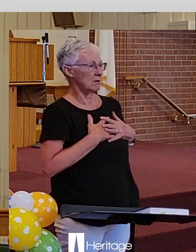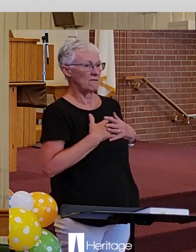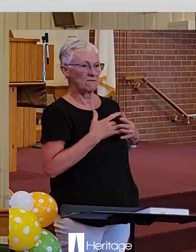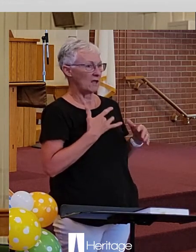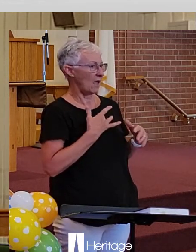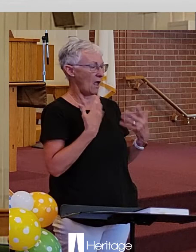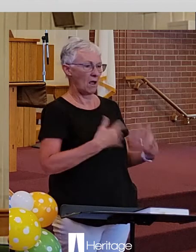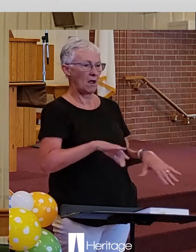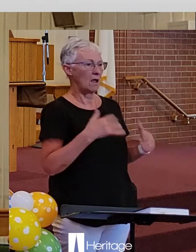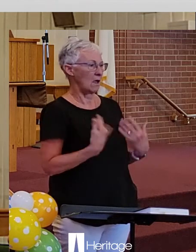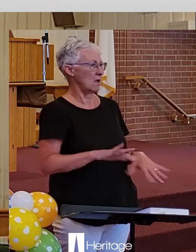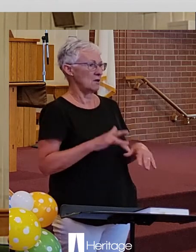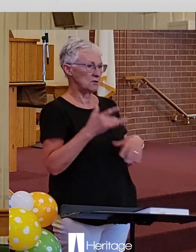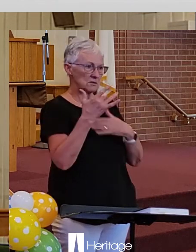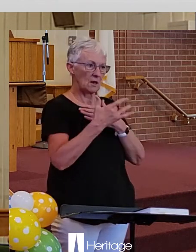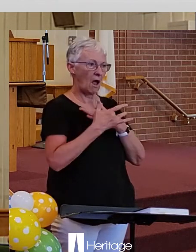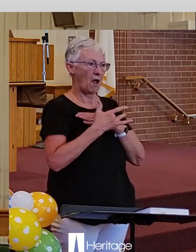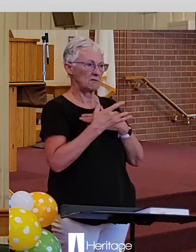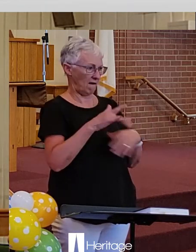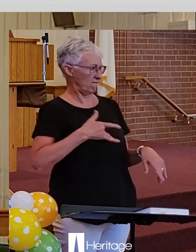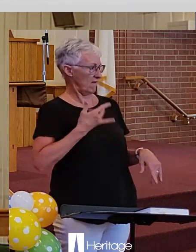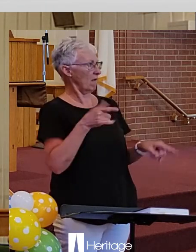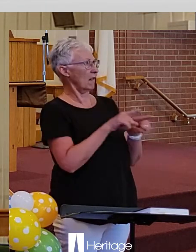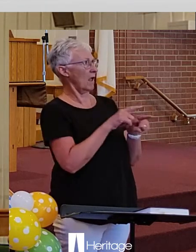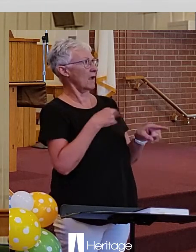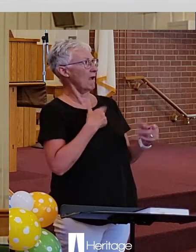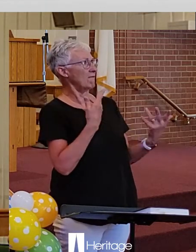I felt as if I had touched the face of God.